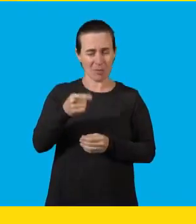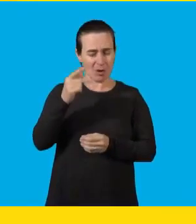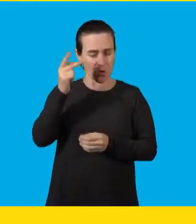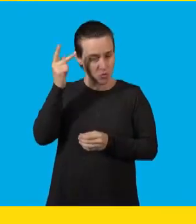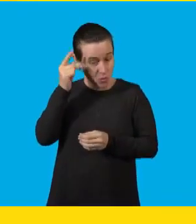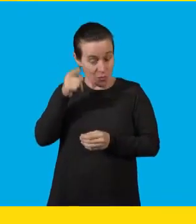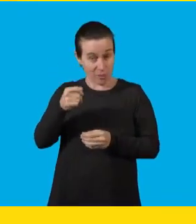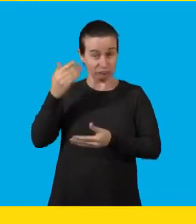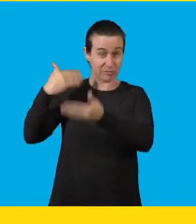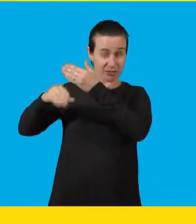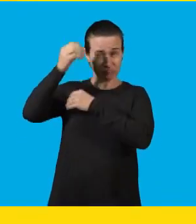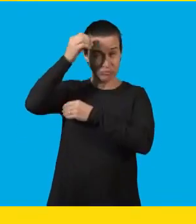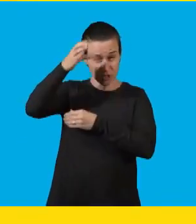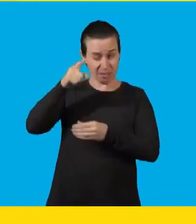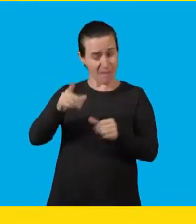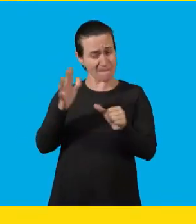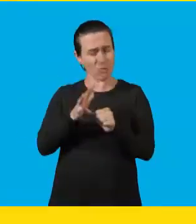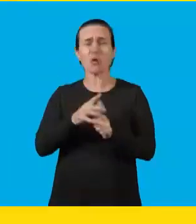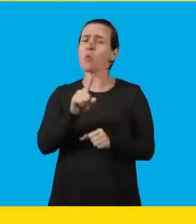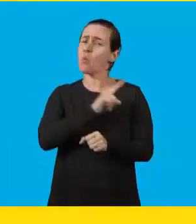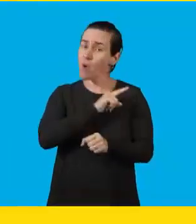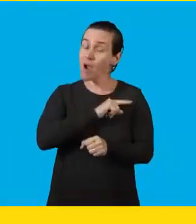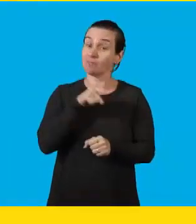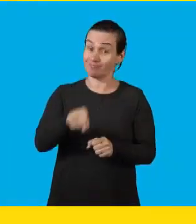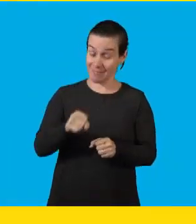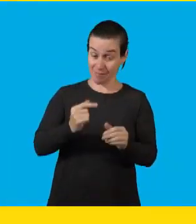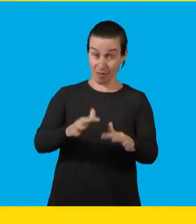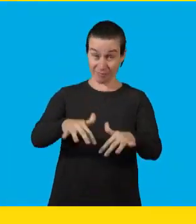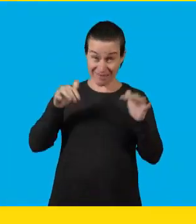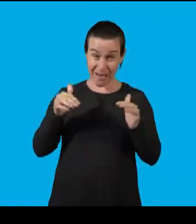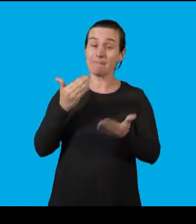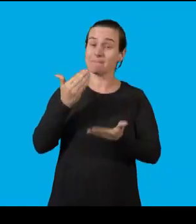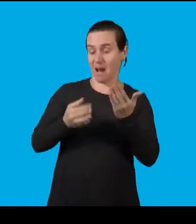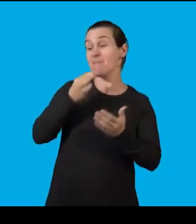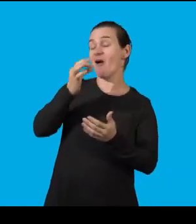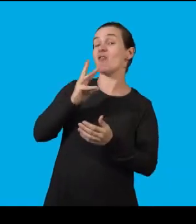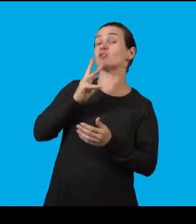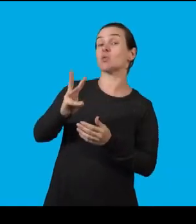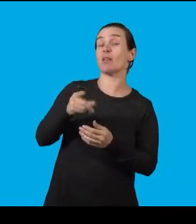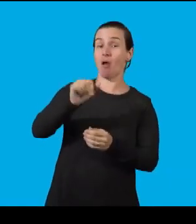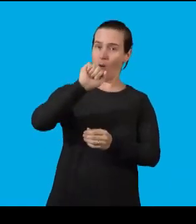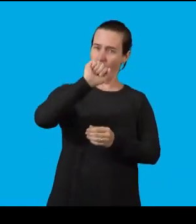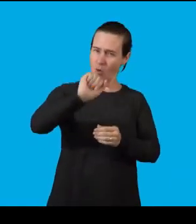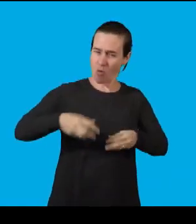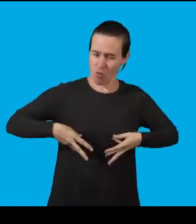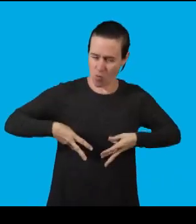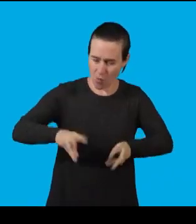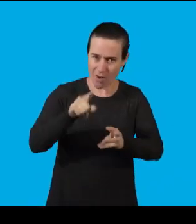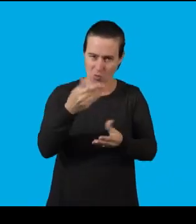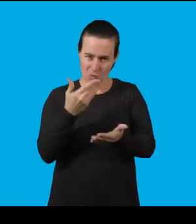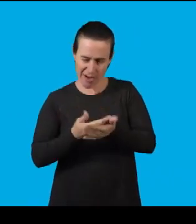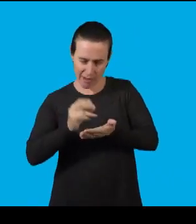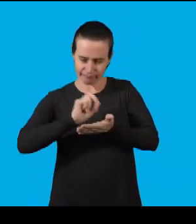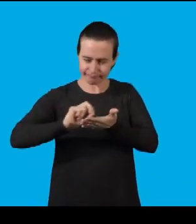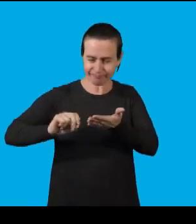these historical concepts is because you will be expected to define them in your own